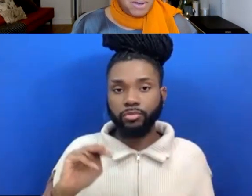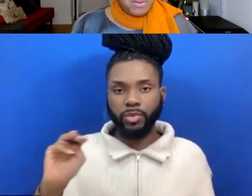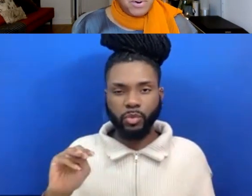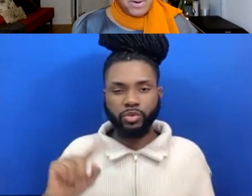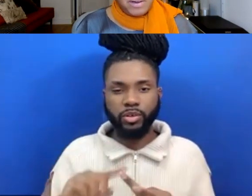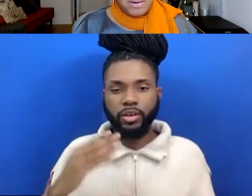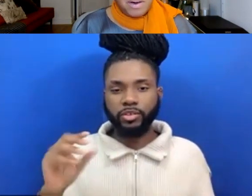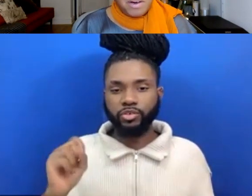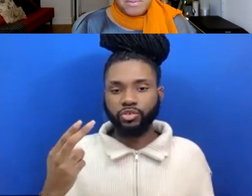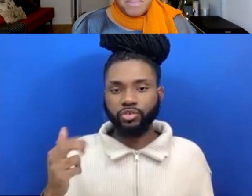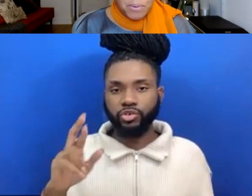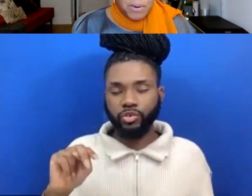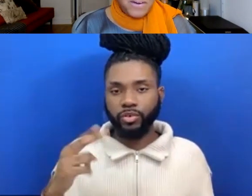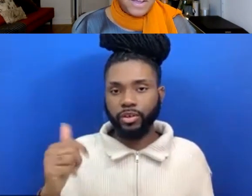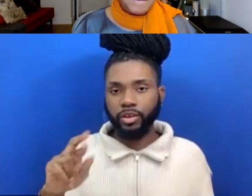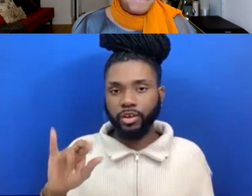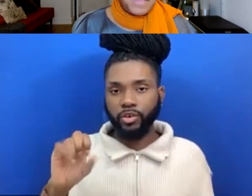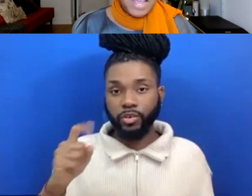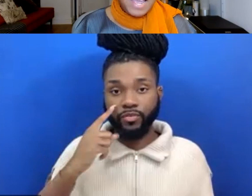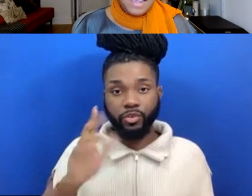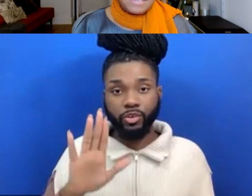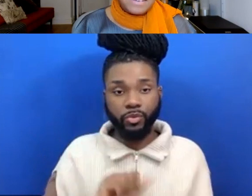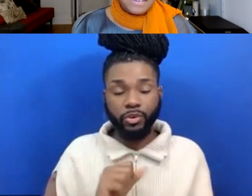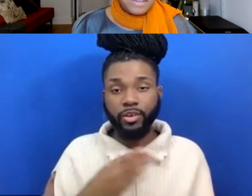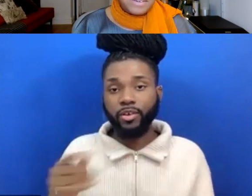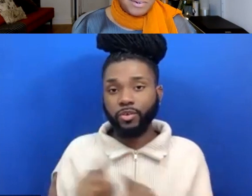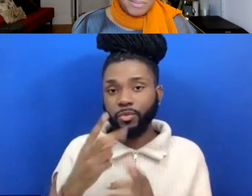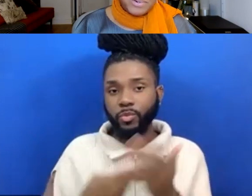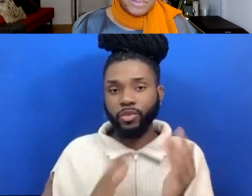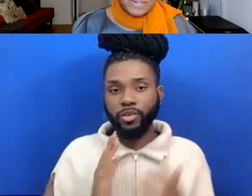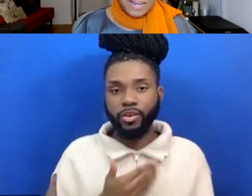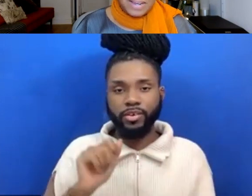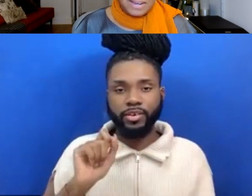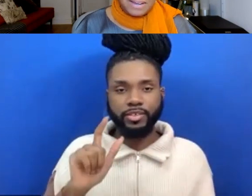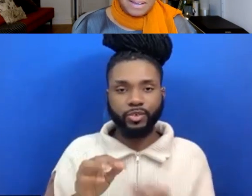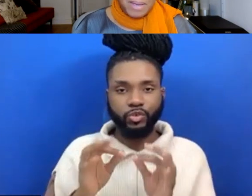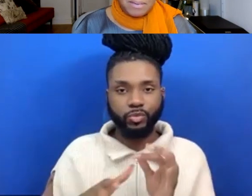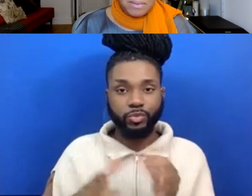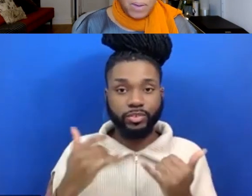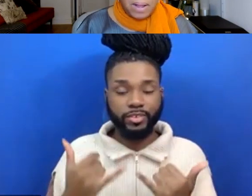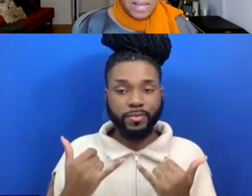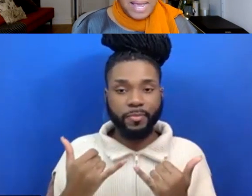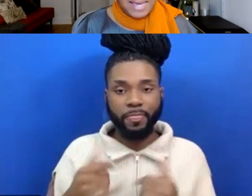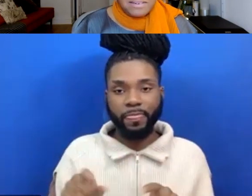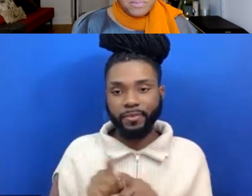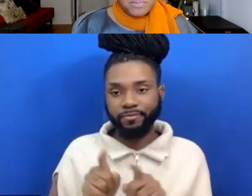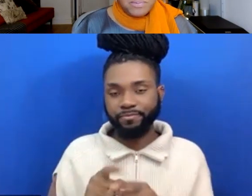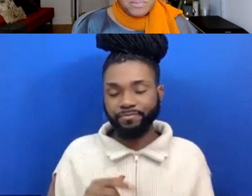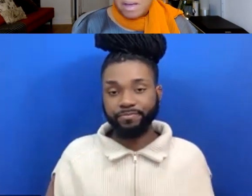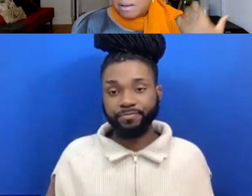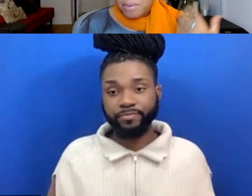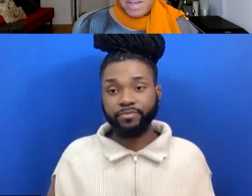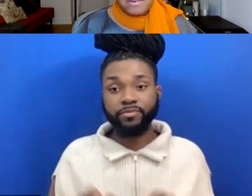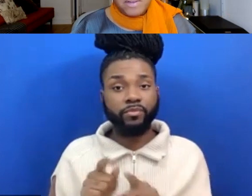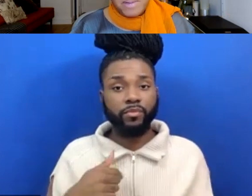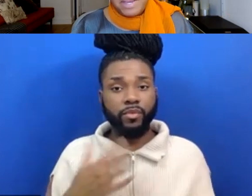they did behind the work. I also, both are ASL interpreters today as well. And I just want to